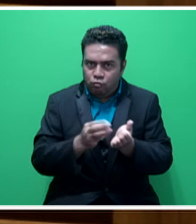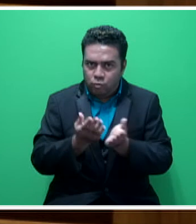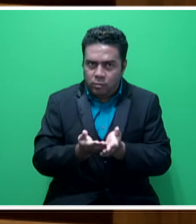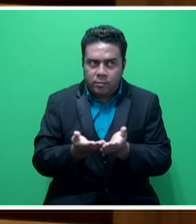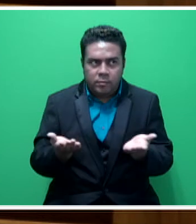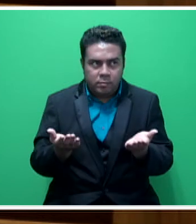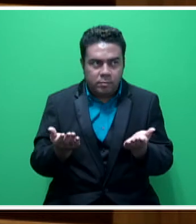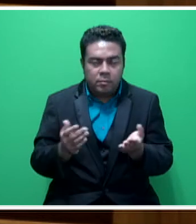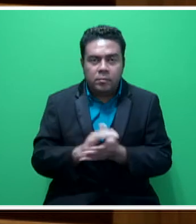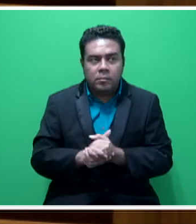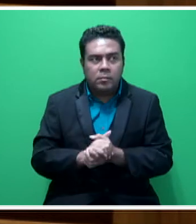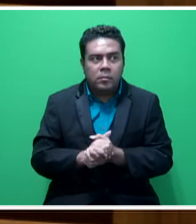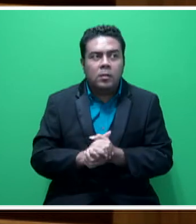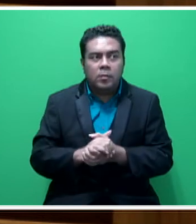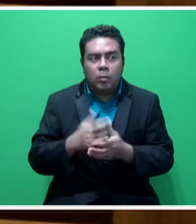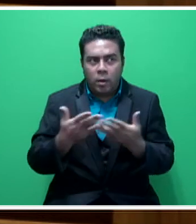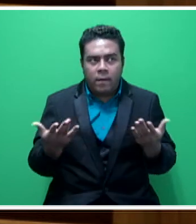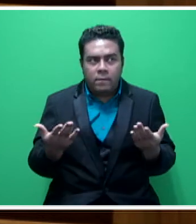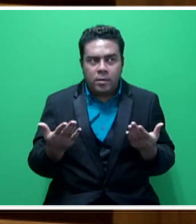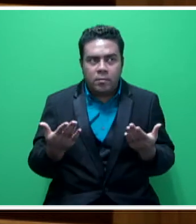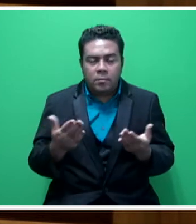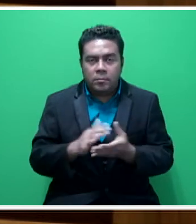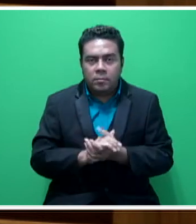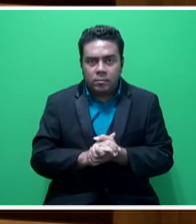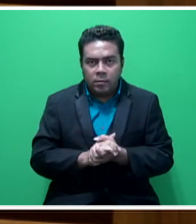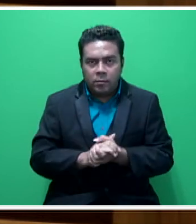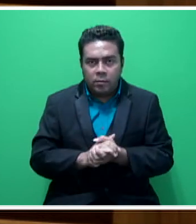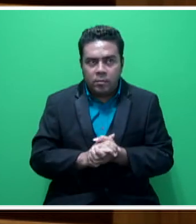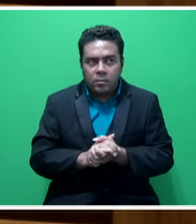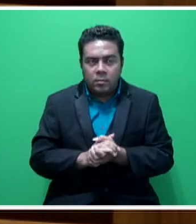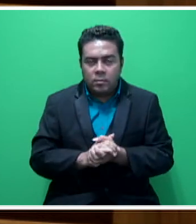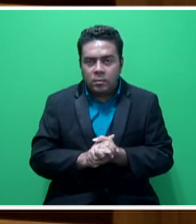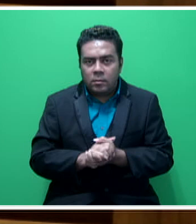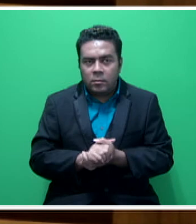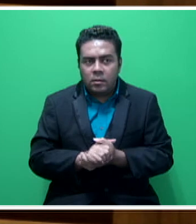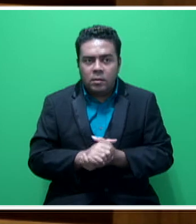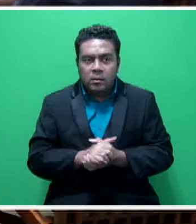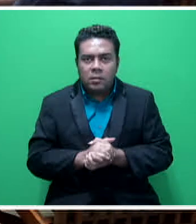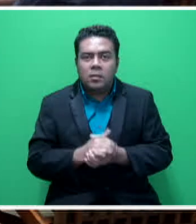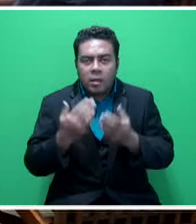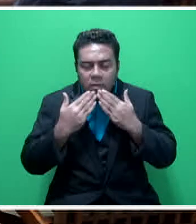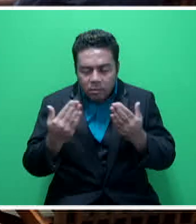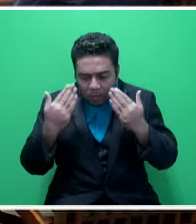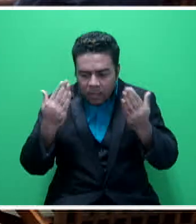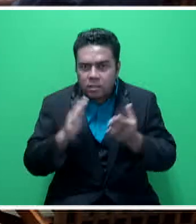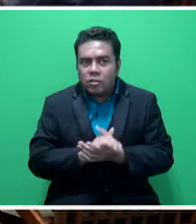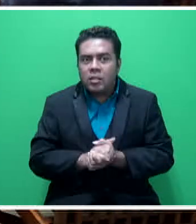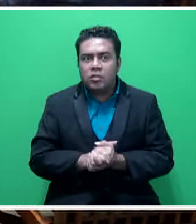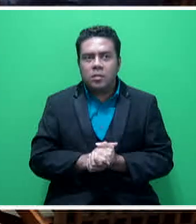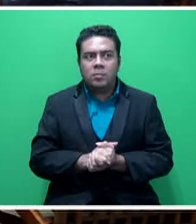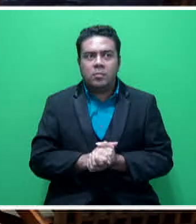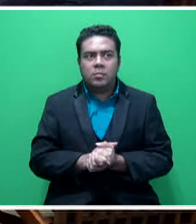the status that we have with respect to these shipping services. Thank you, Honourable